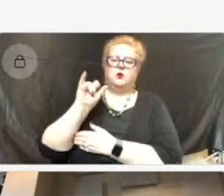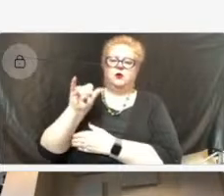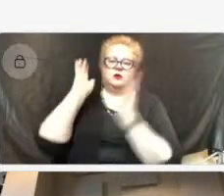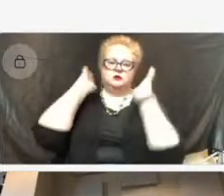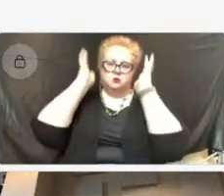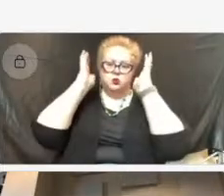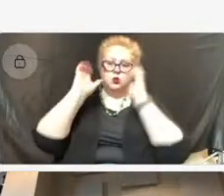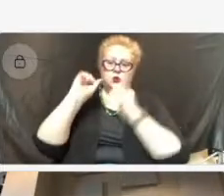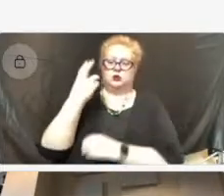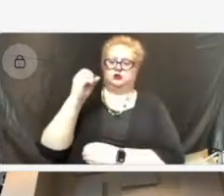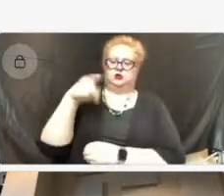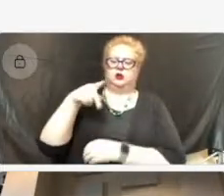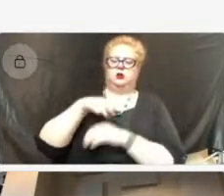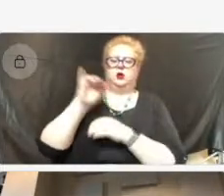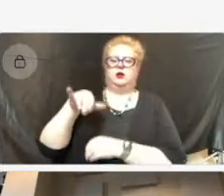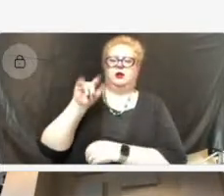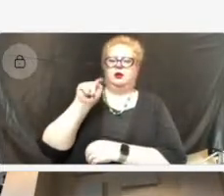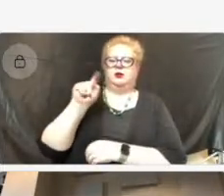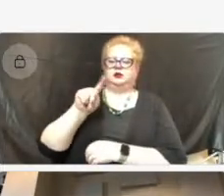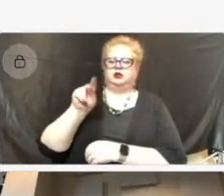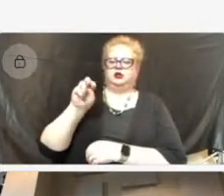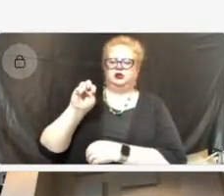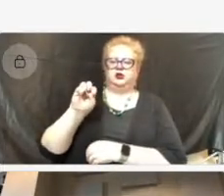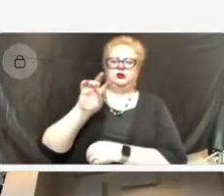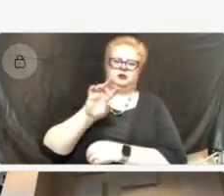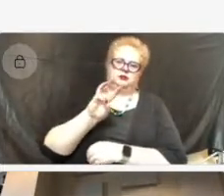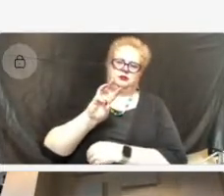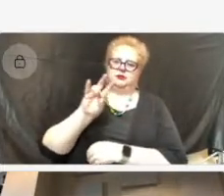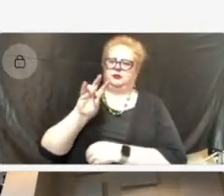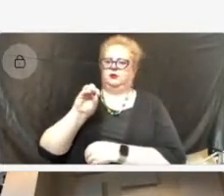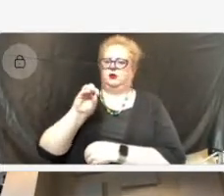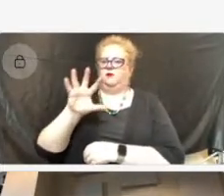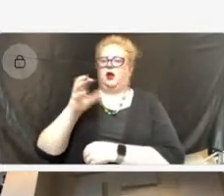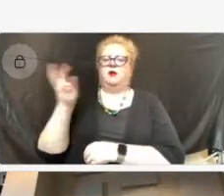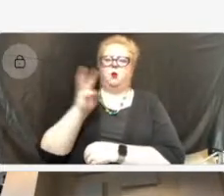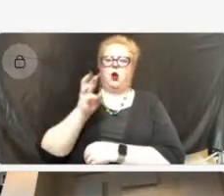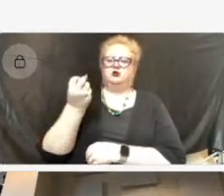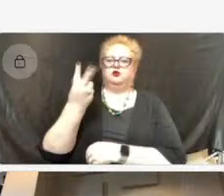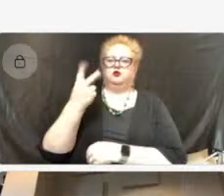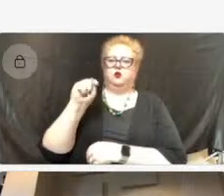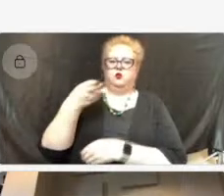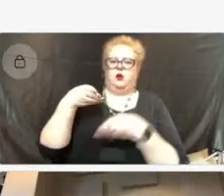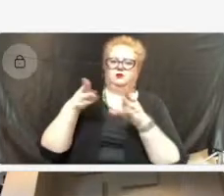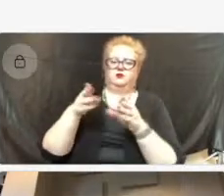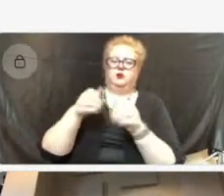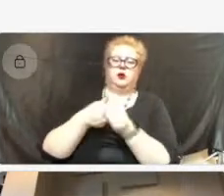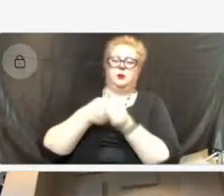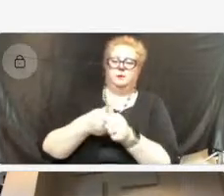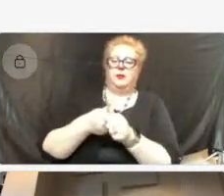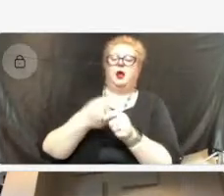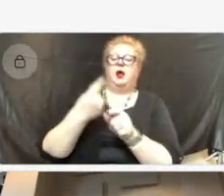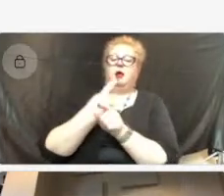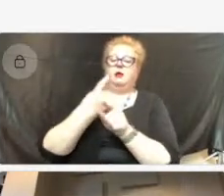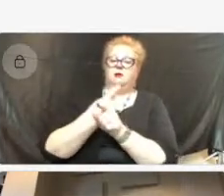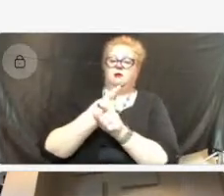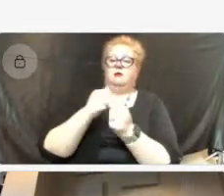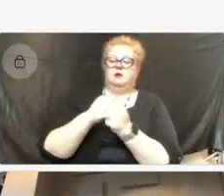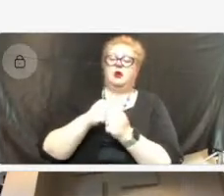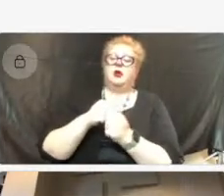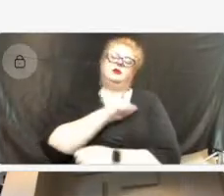on the I-2 zone property at 6705 West 12th Street, subject to compliance with staff analysis of the agenda staff